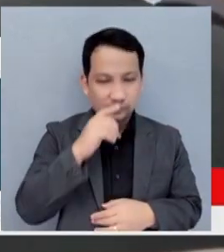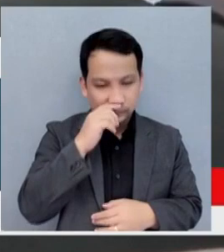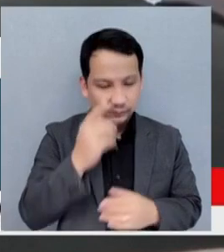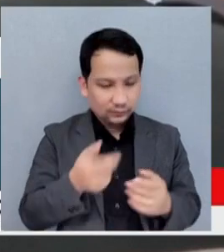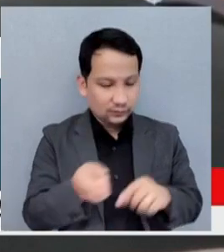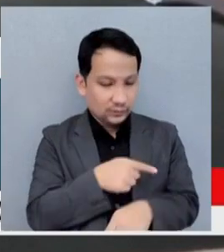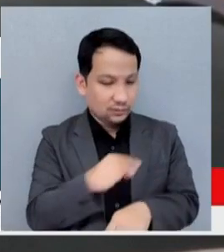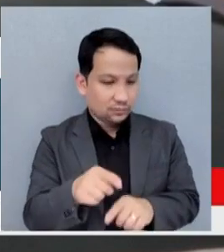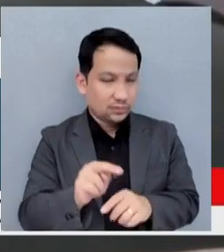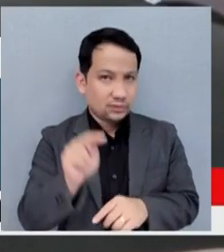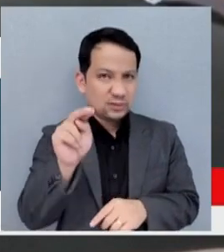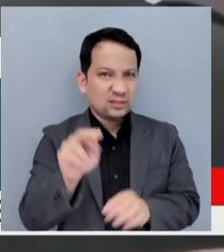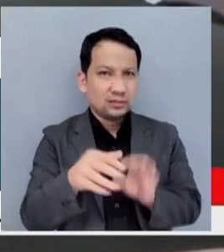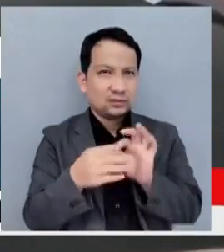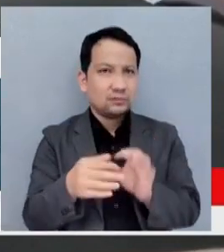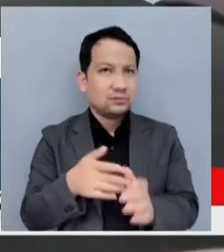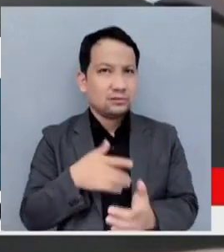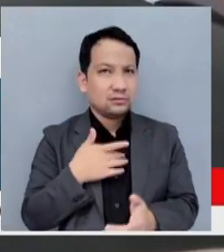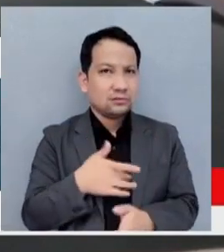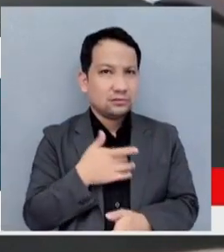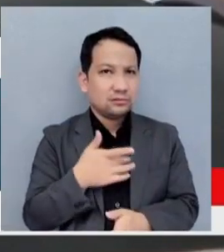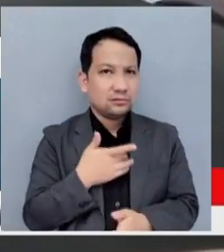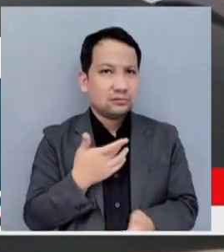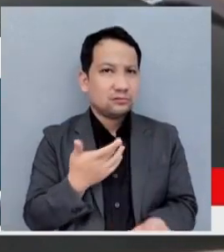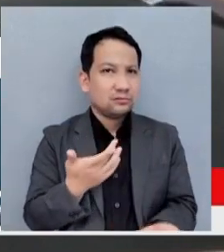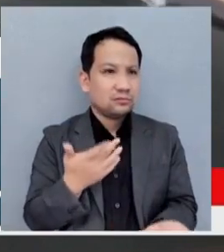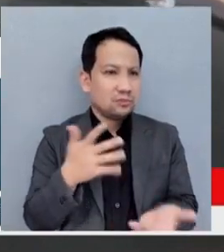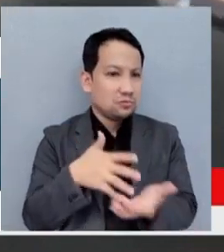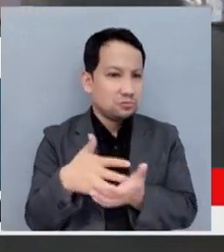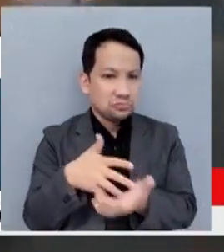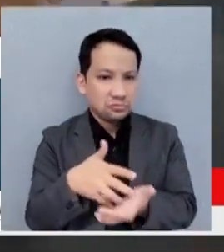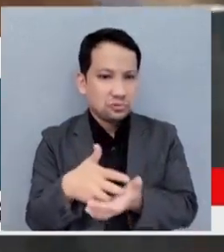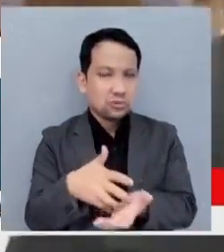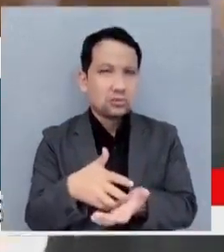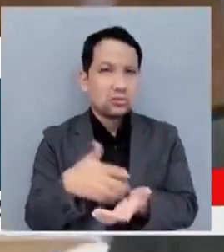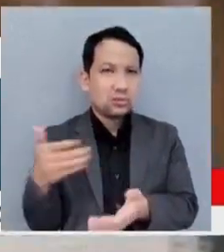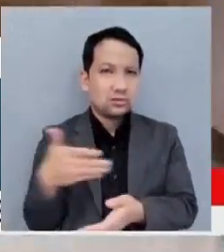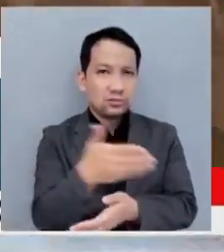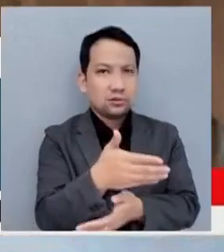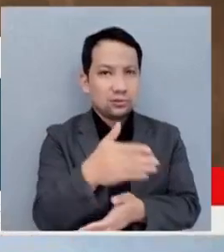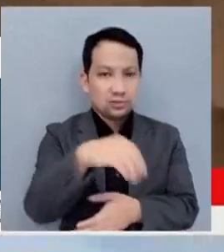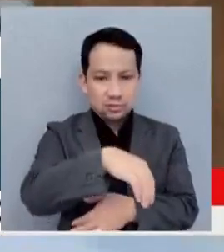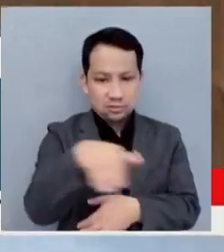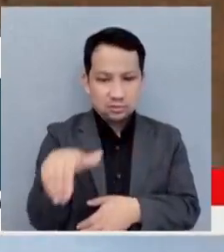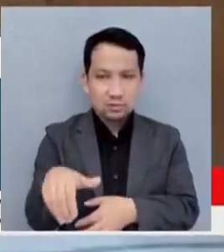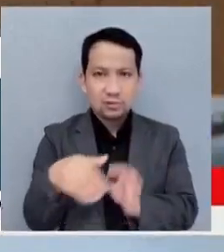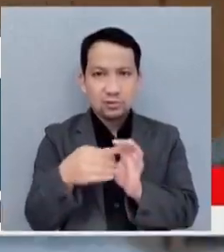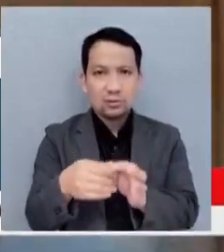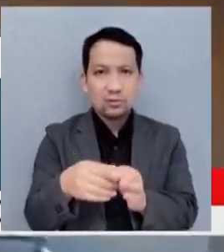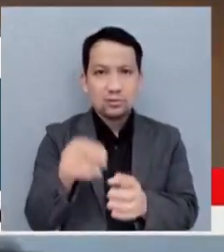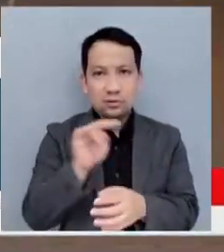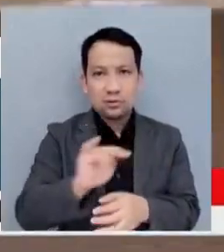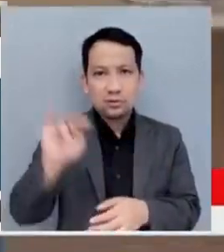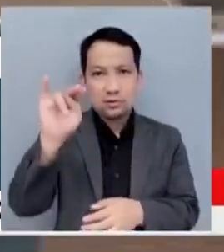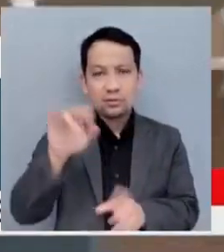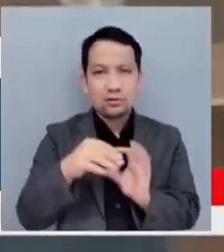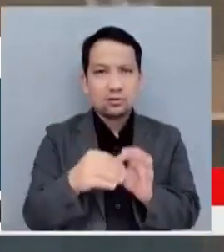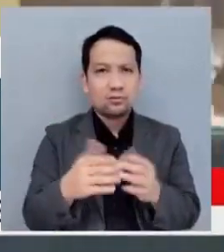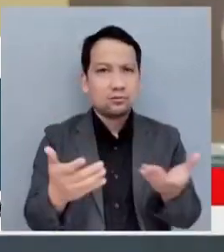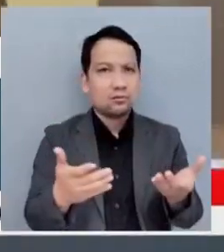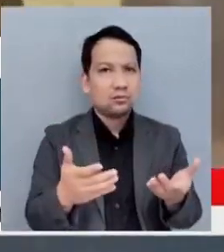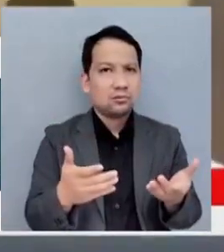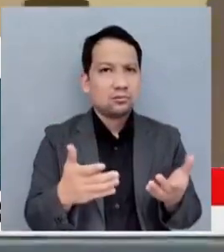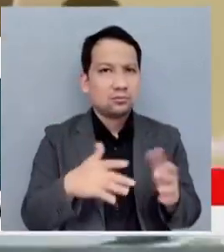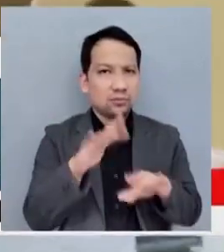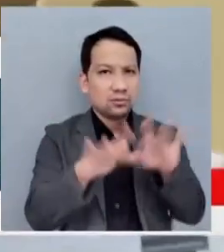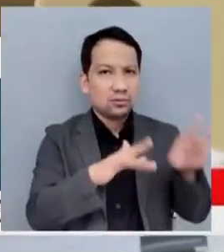I come from the north, sir. I don't feel very vulnerable. Our fishermen in Cagayan and the Ilocos Seas are not being harassed